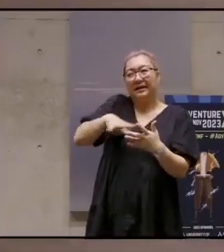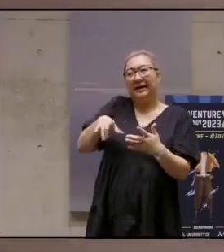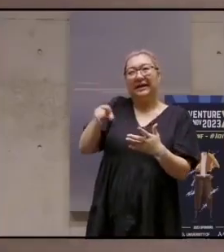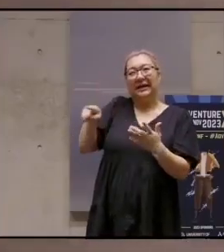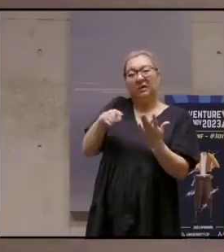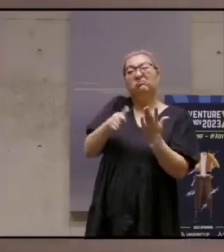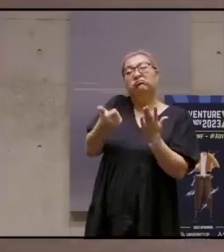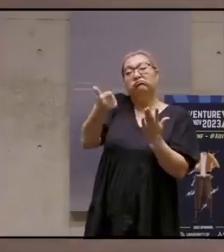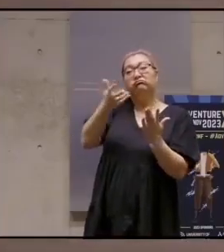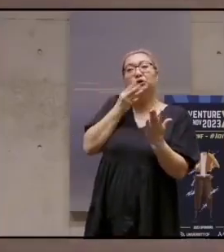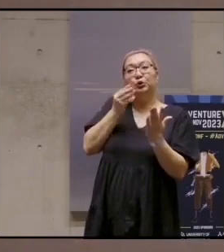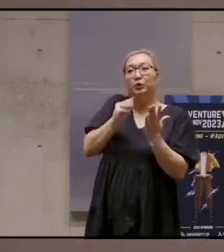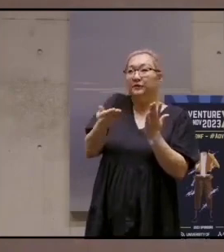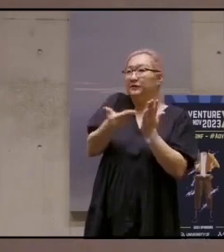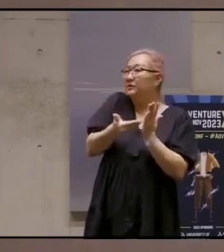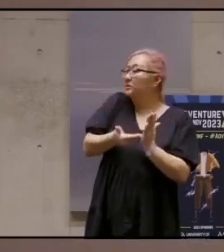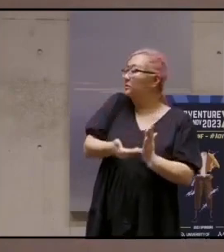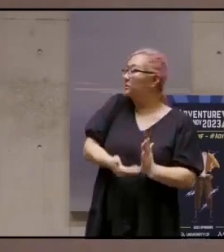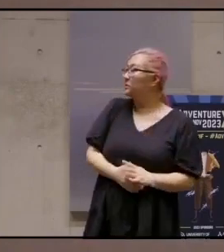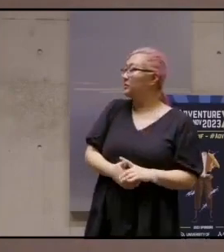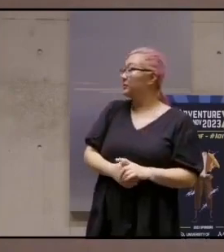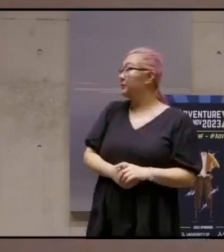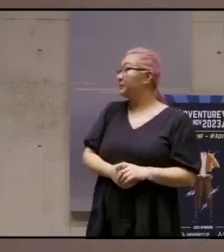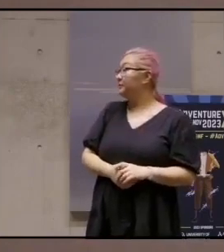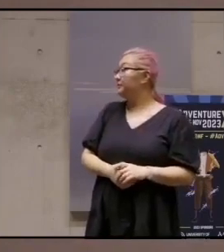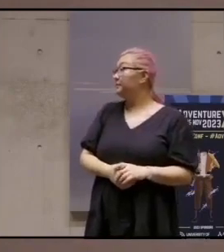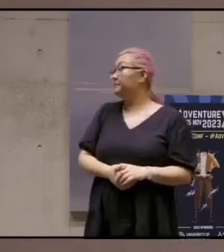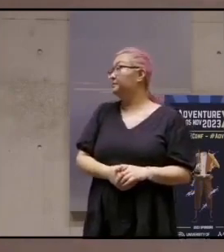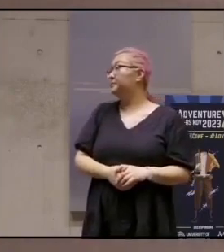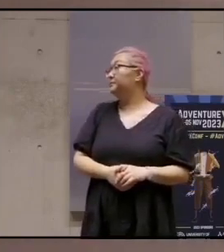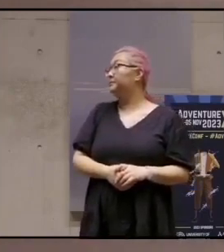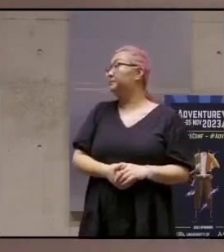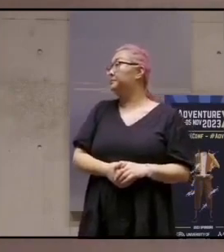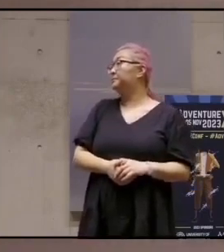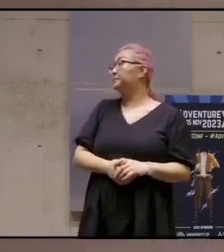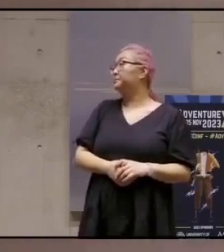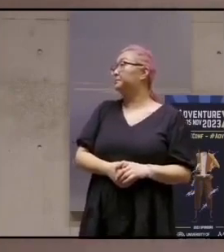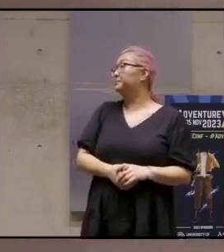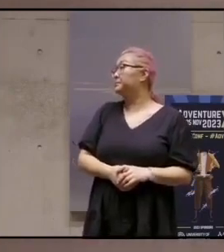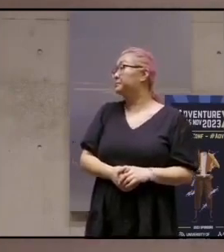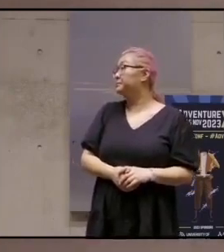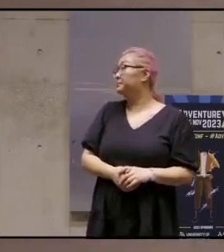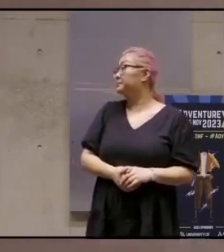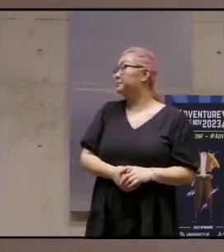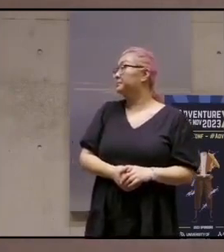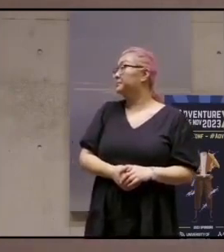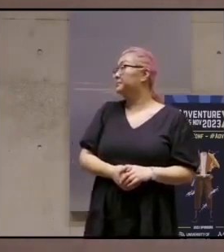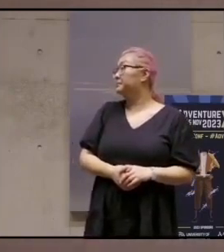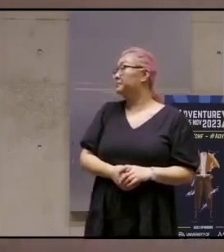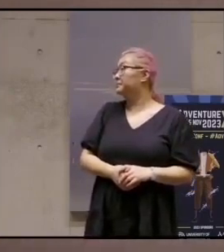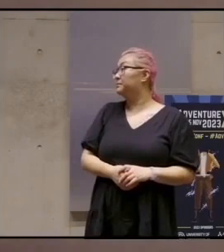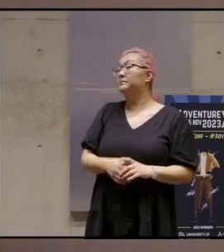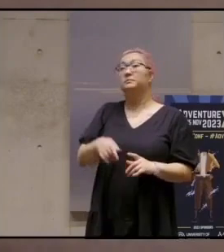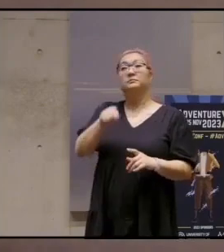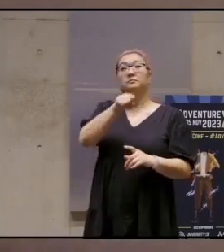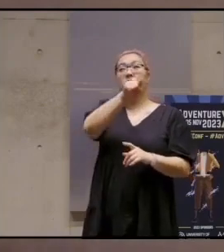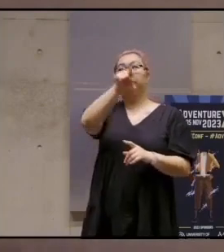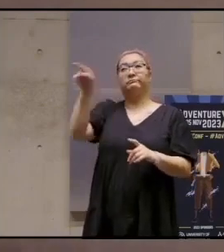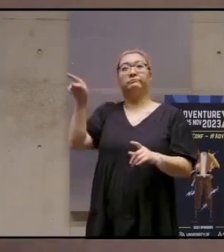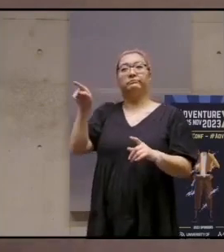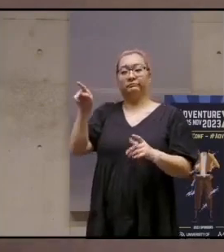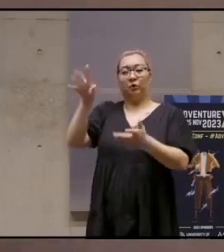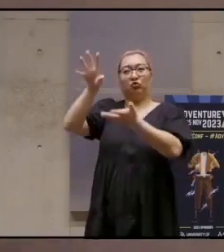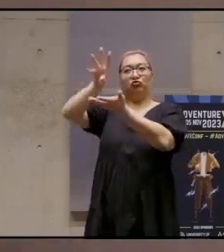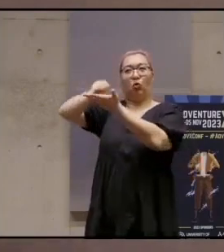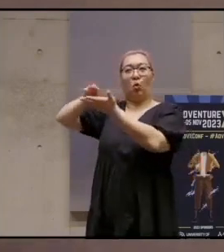Like, we can cuss against Microsoft all we like, but there's a reason it works. A lot of sound studios, recording studios, will